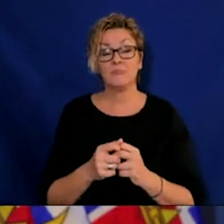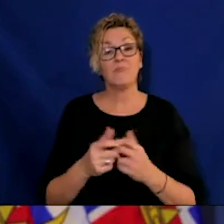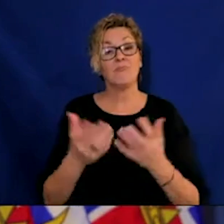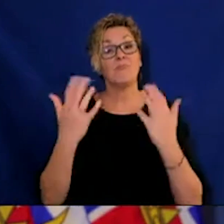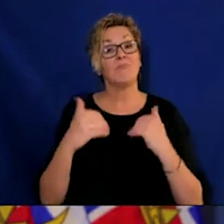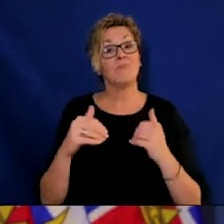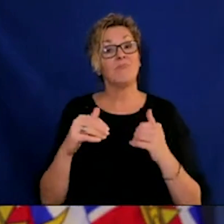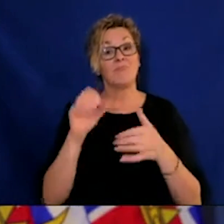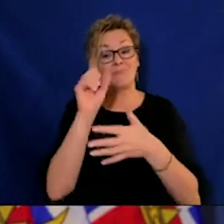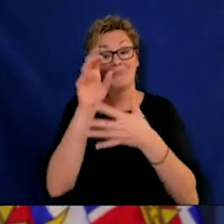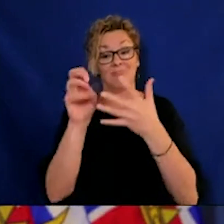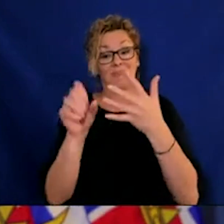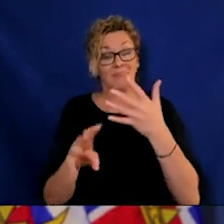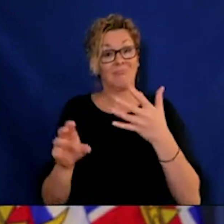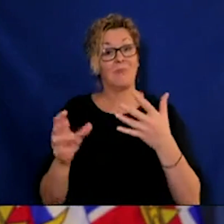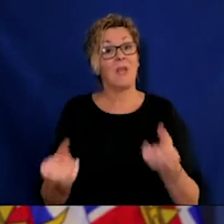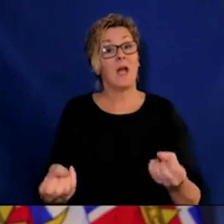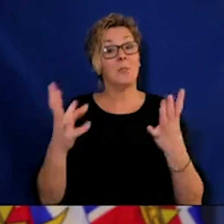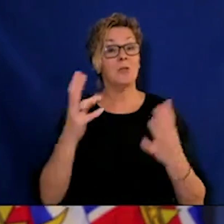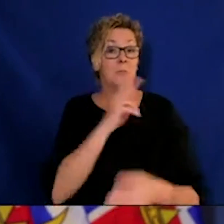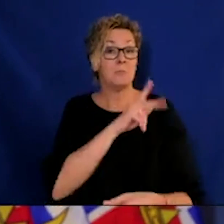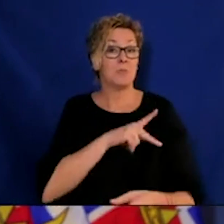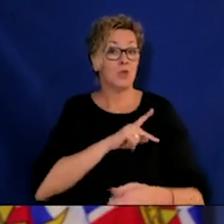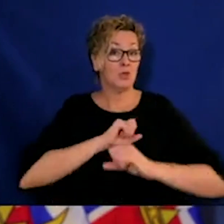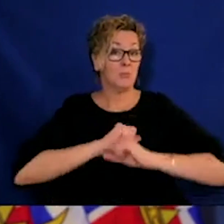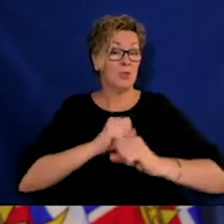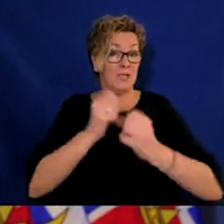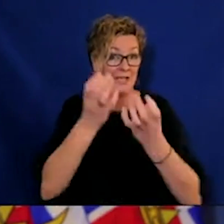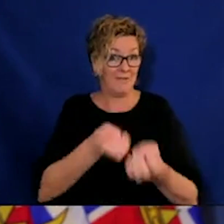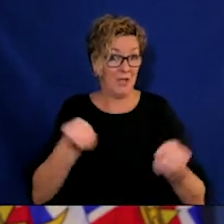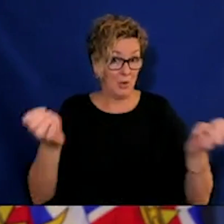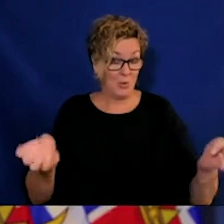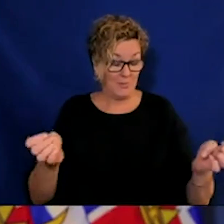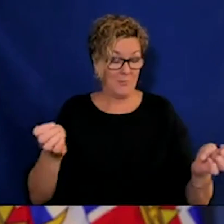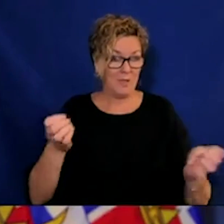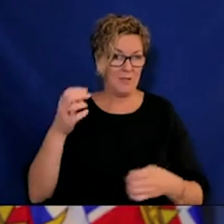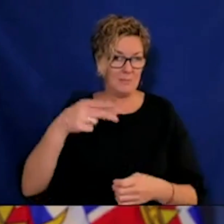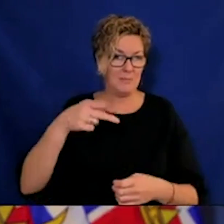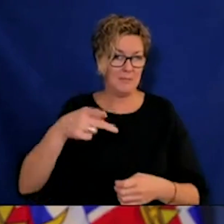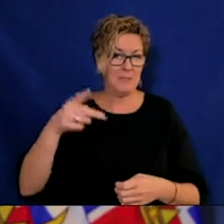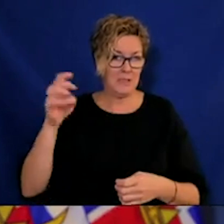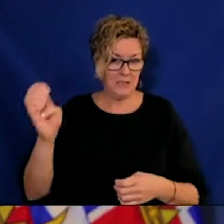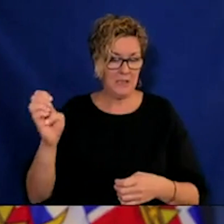over the past week. As you'll be aware, over the last